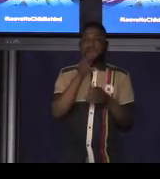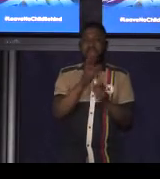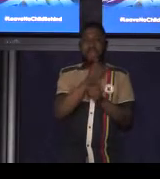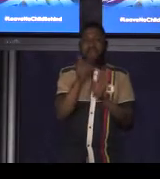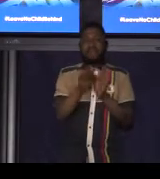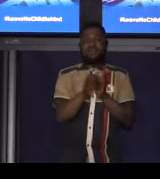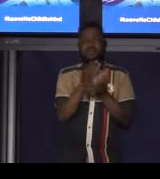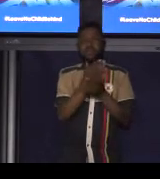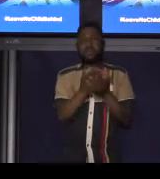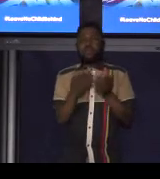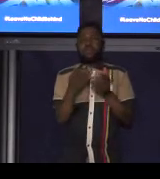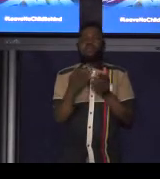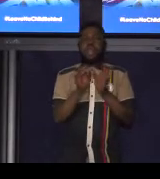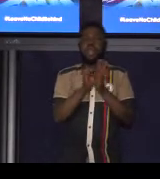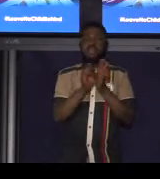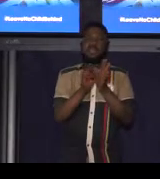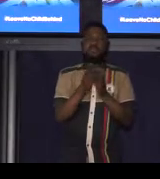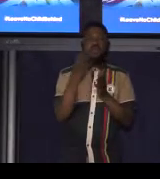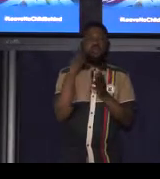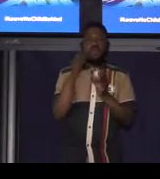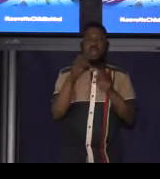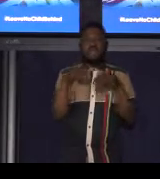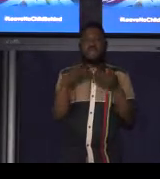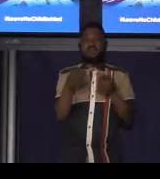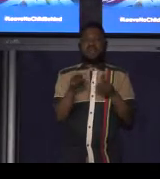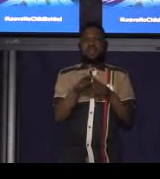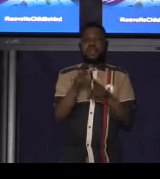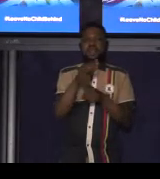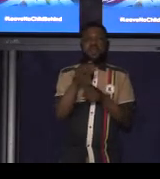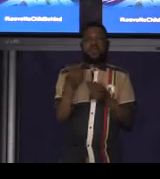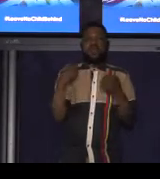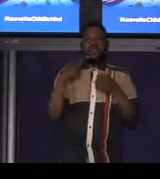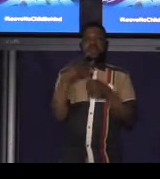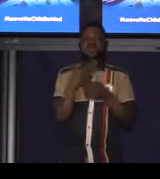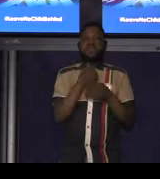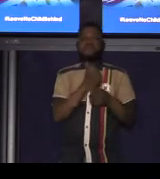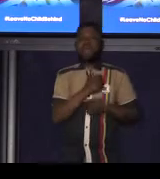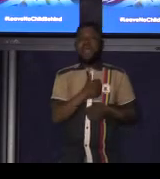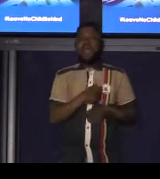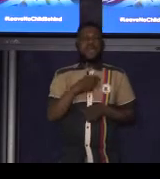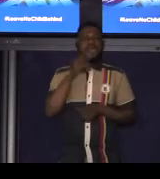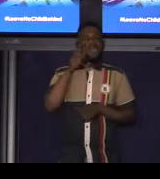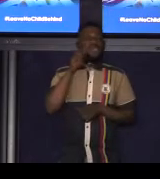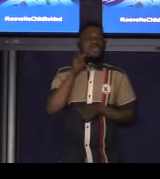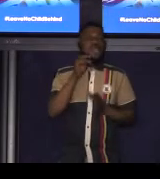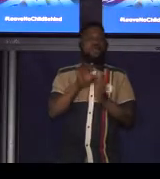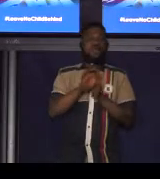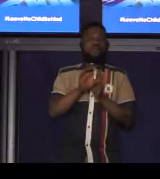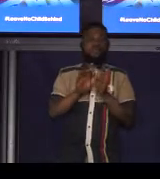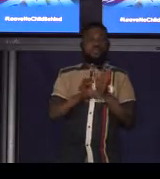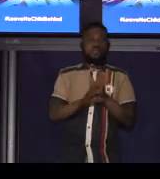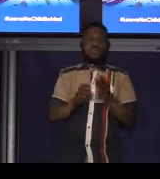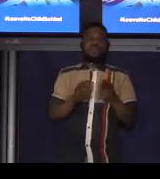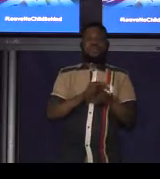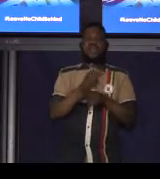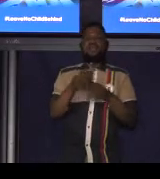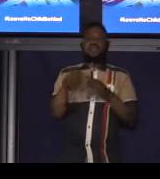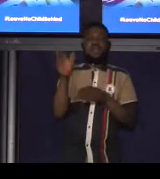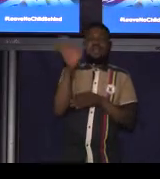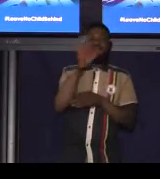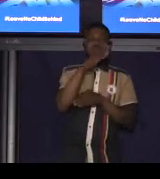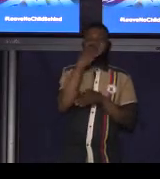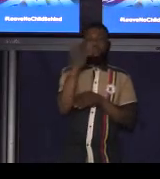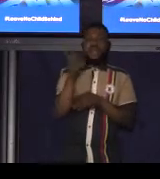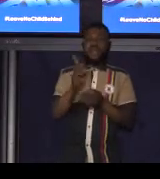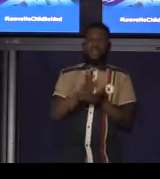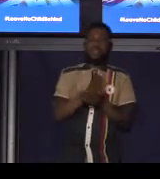identified. And some examples of national symbols were given, like your coat of arms, Nigerian Constitution, national